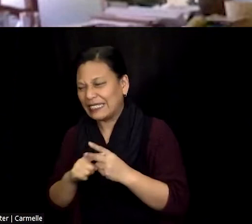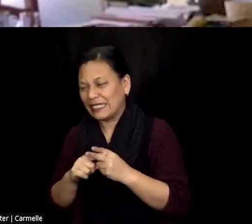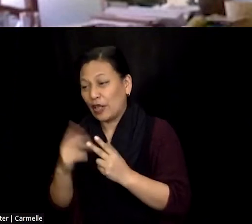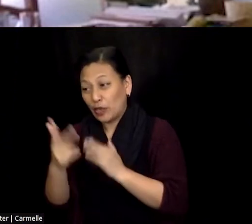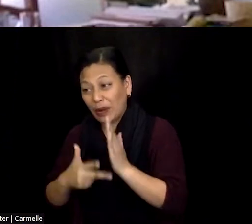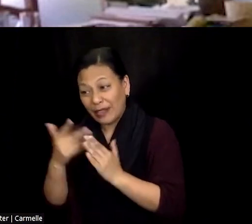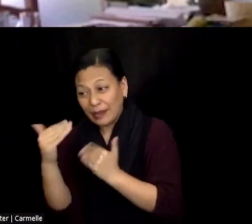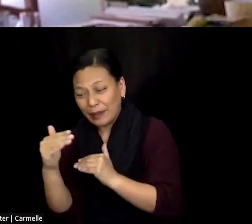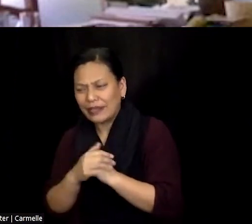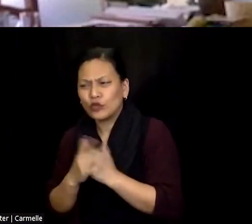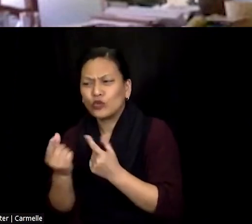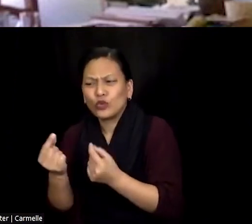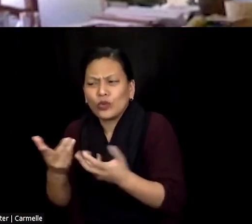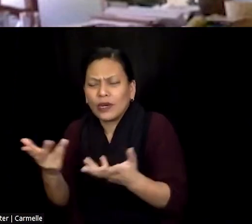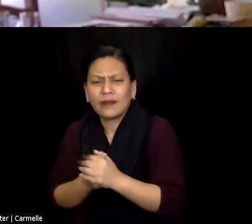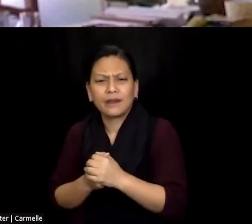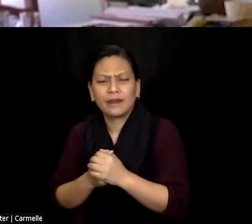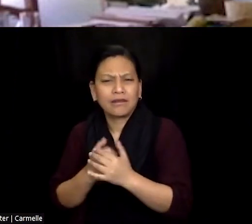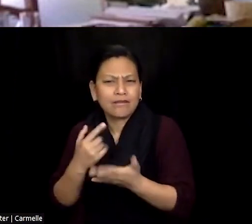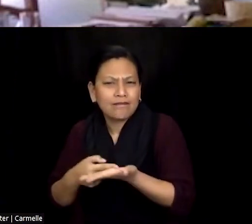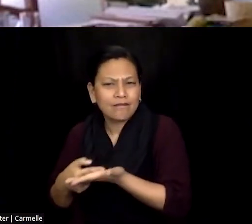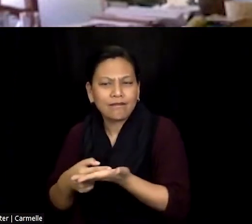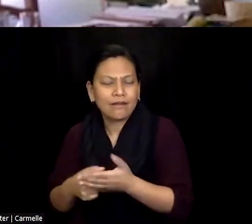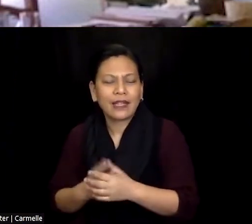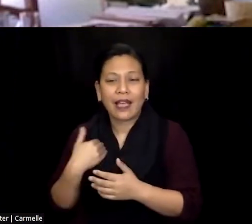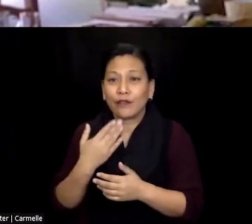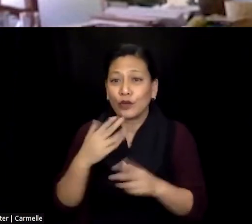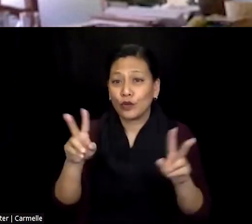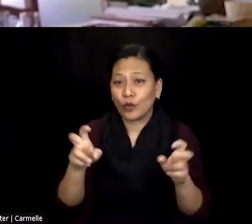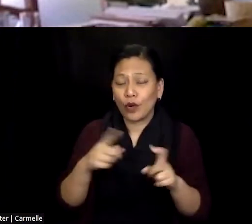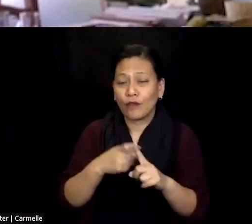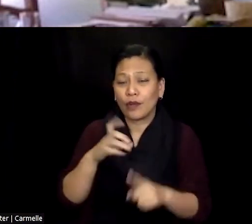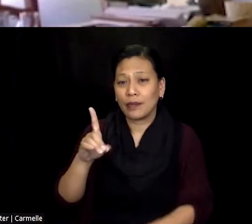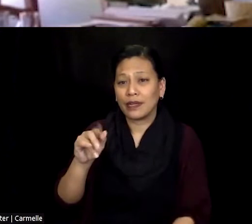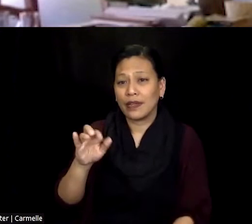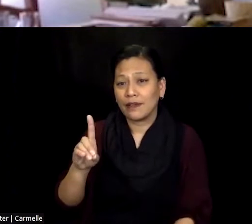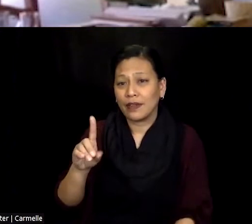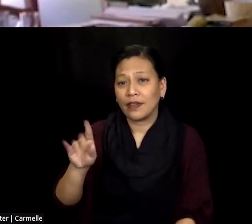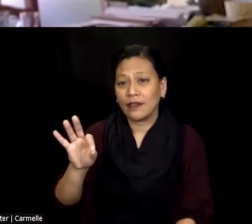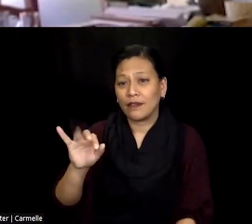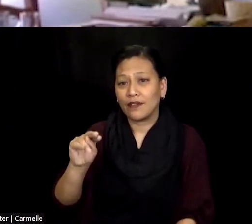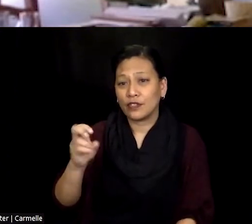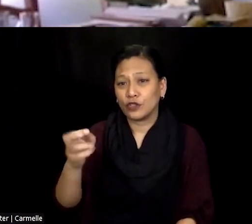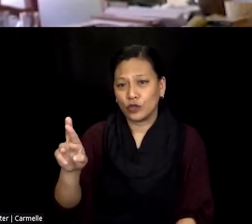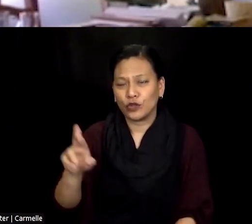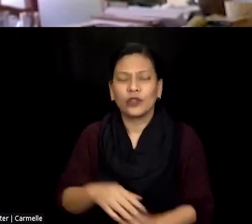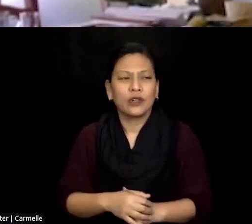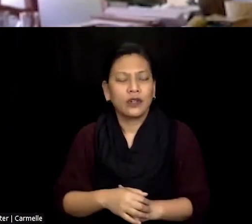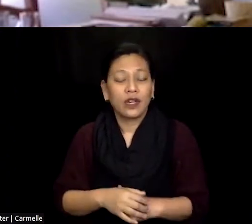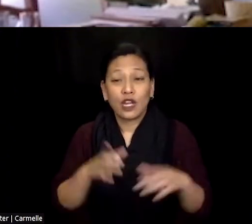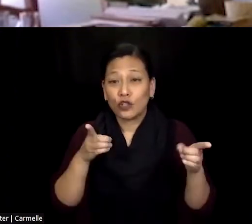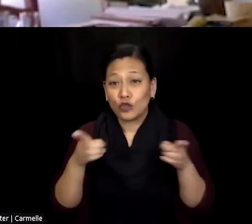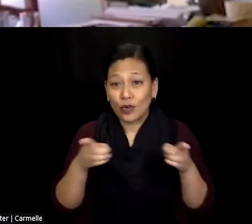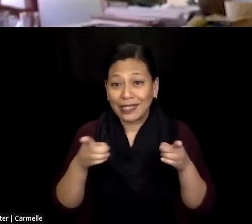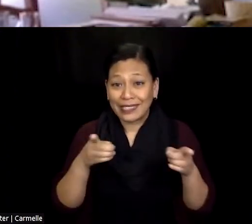3 more hours in this location. There's a good quote from David Fincher. He said, you don't know what